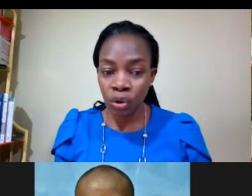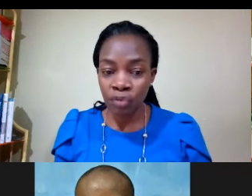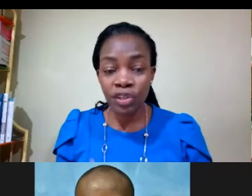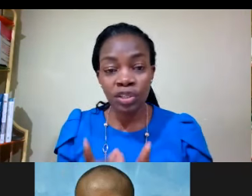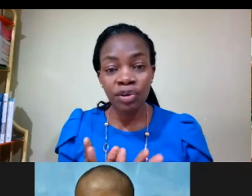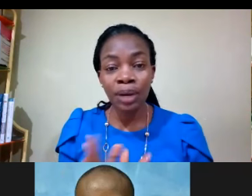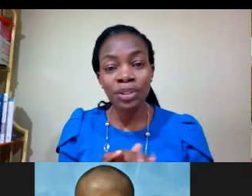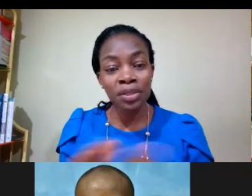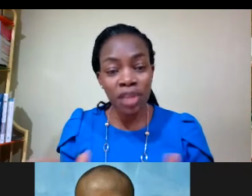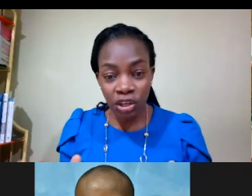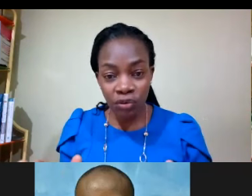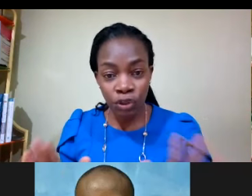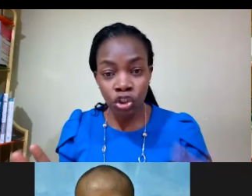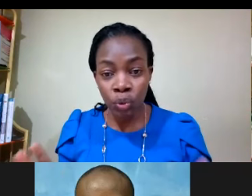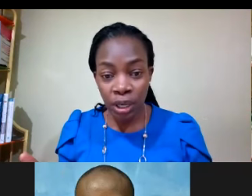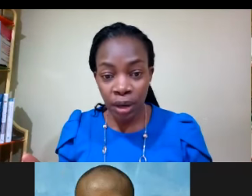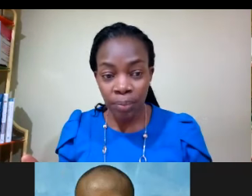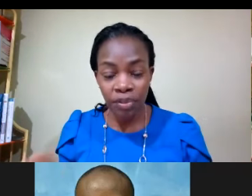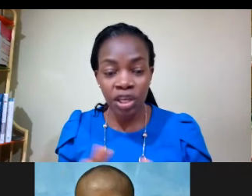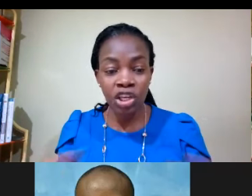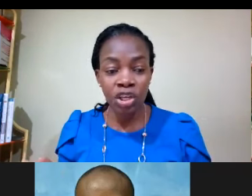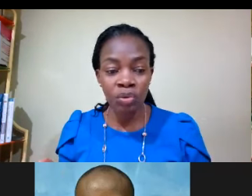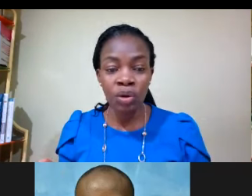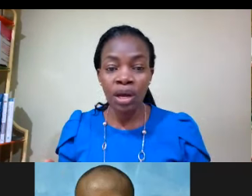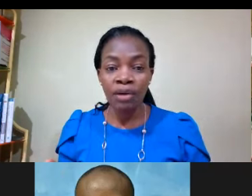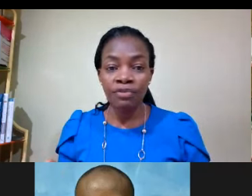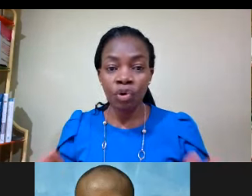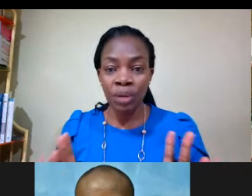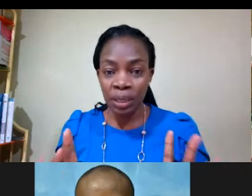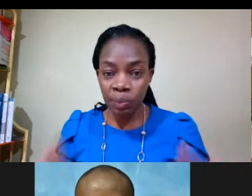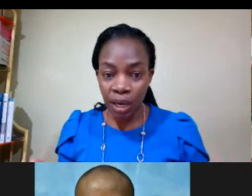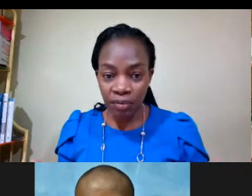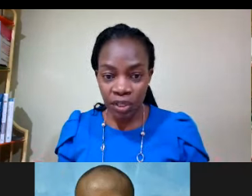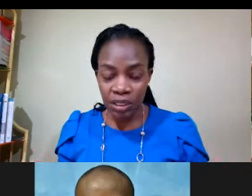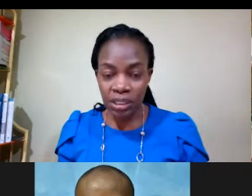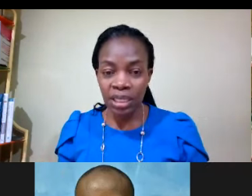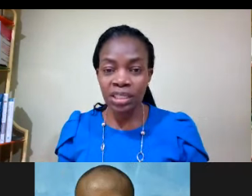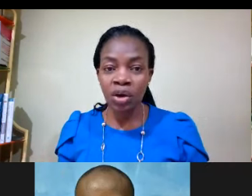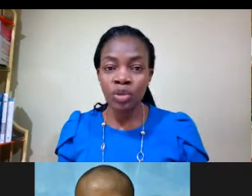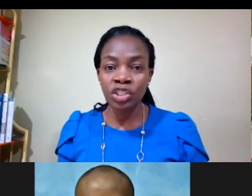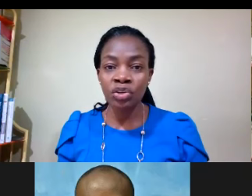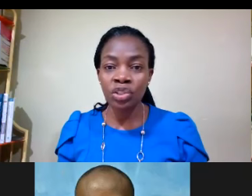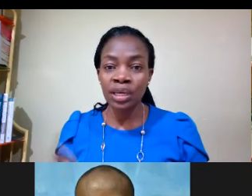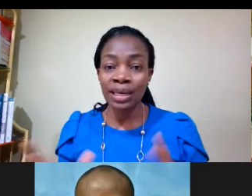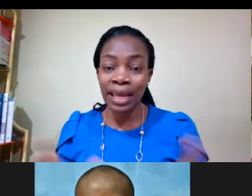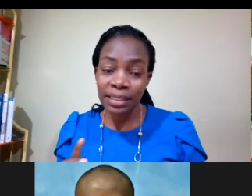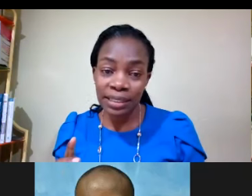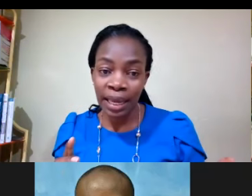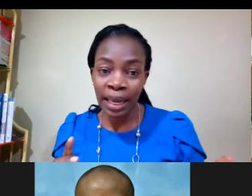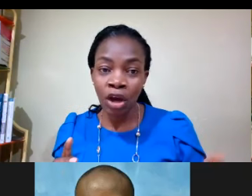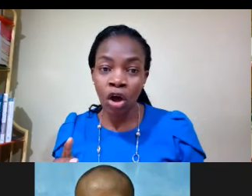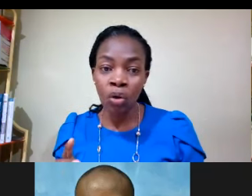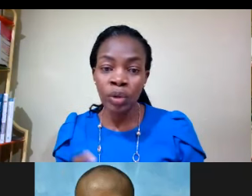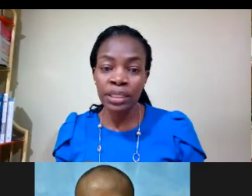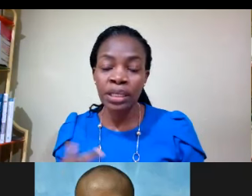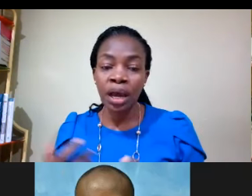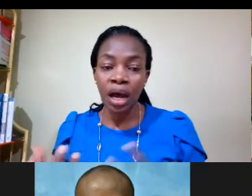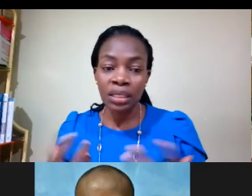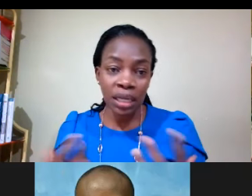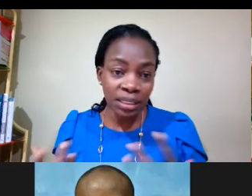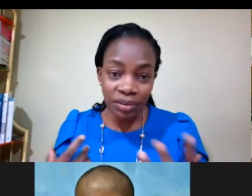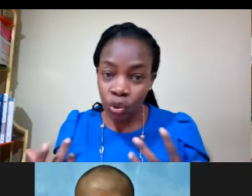everyone know, first of all, I want to thank you for showing up. Thank you for being a part of this. It's always good to connect and